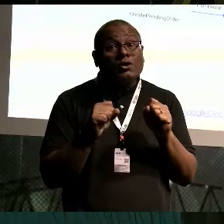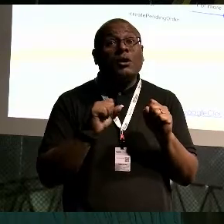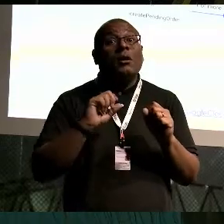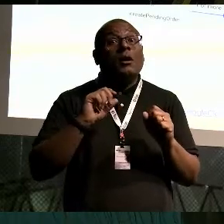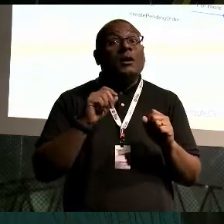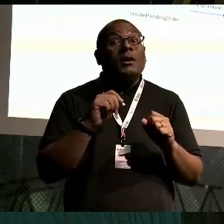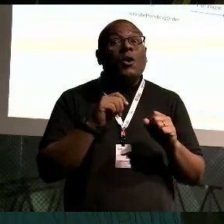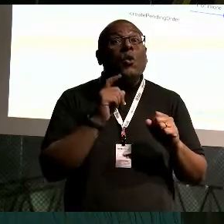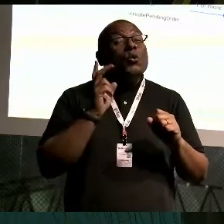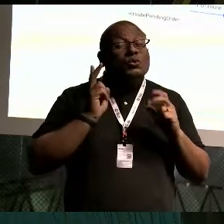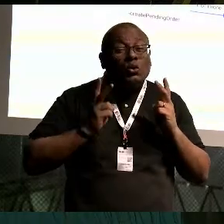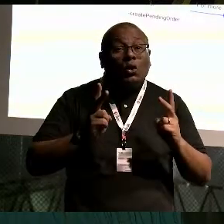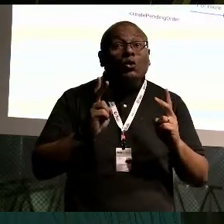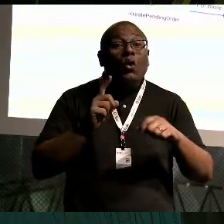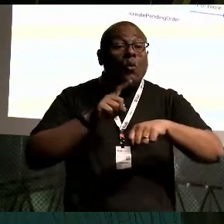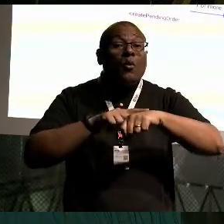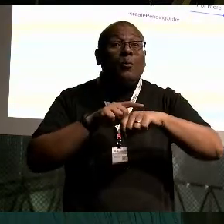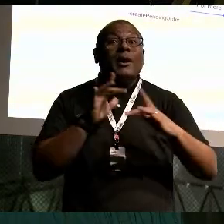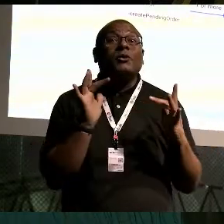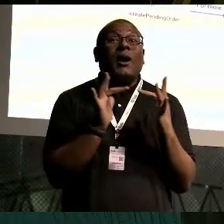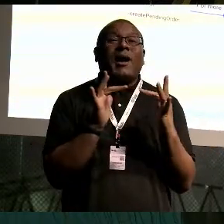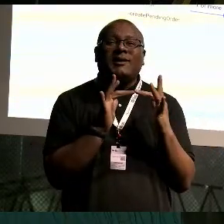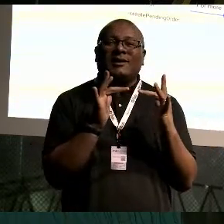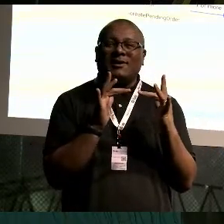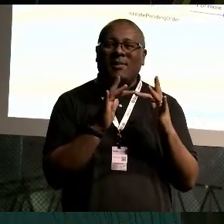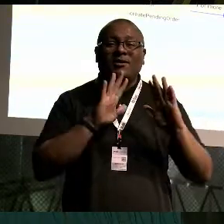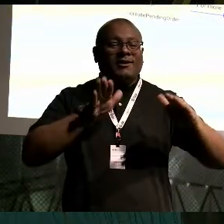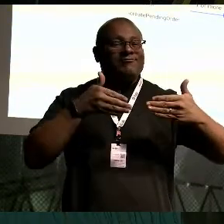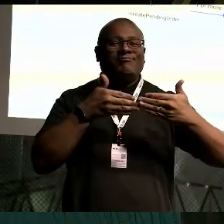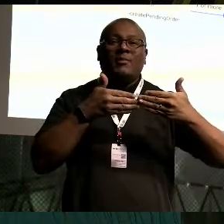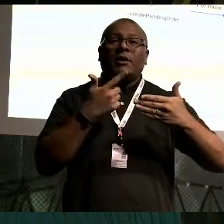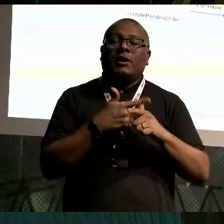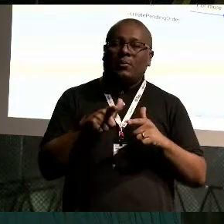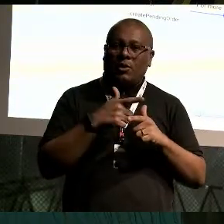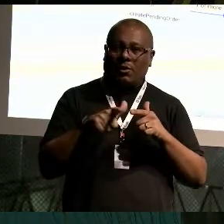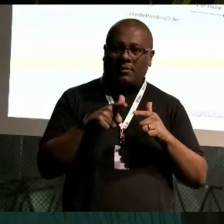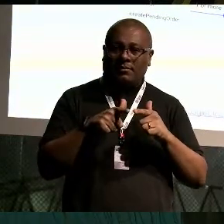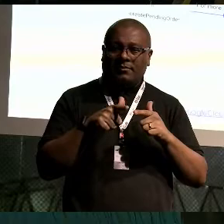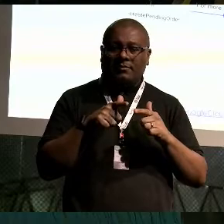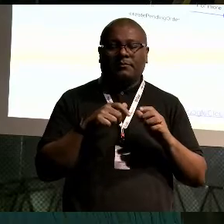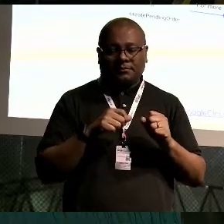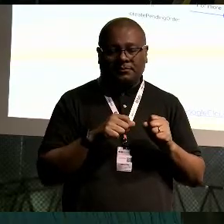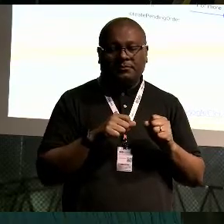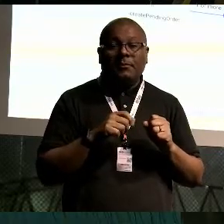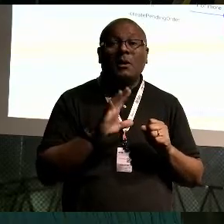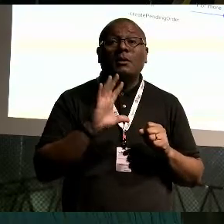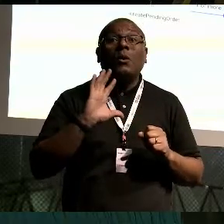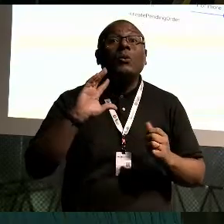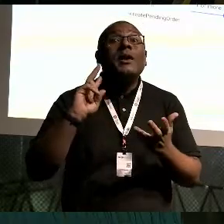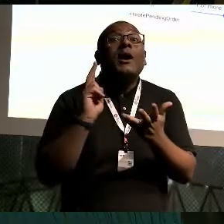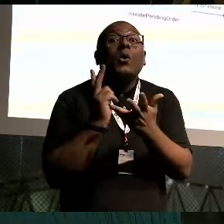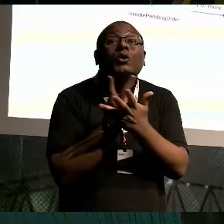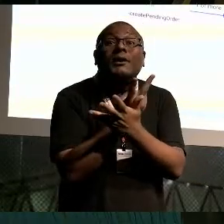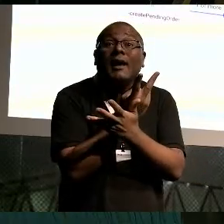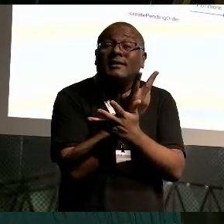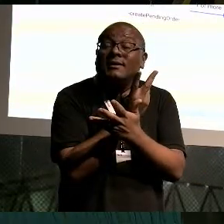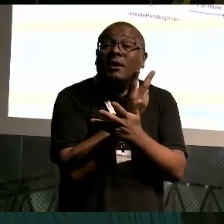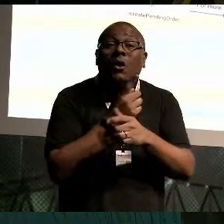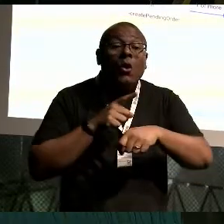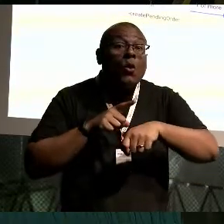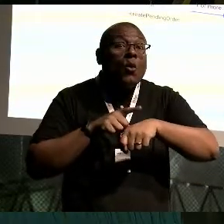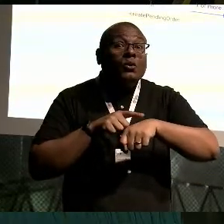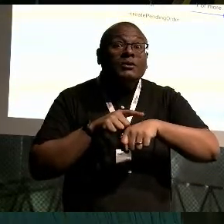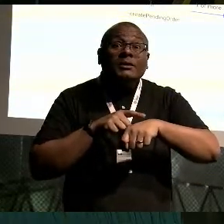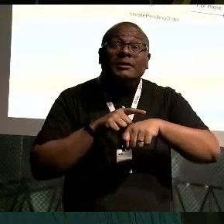work all the time. So maybe once in a while, it just throws an error. So when that happens, one simple thing that you